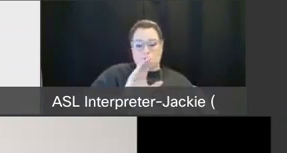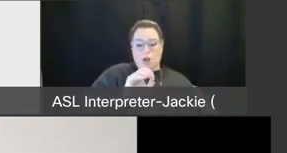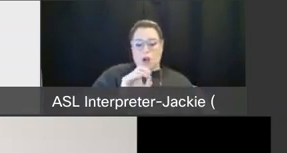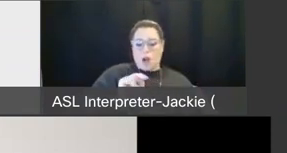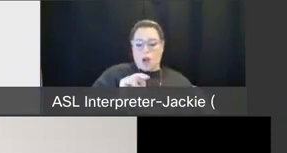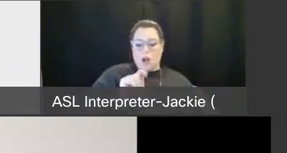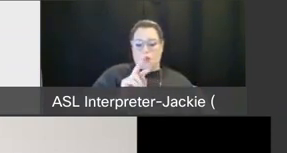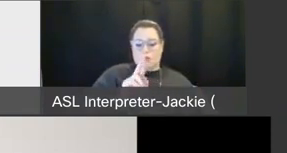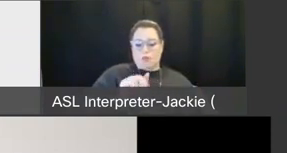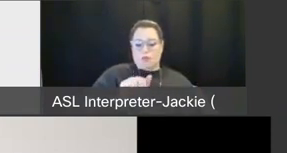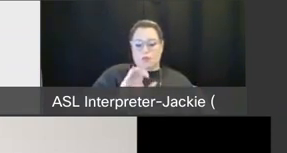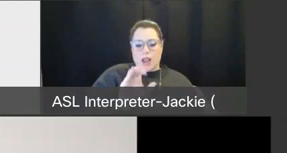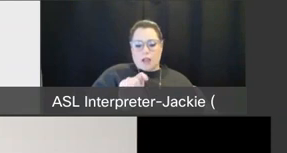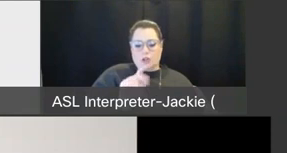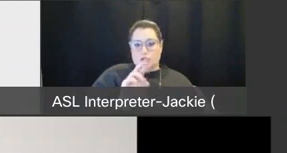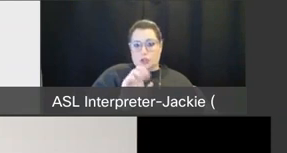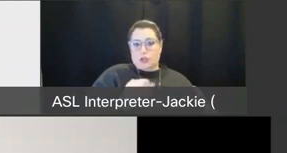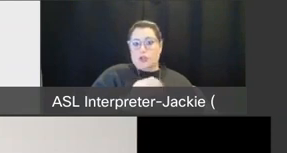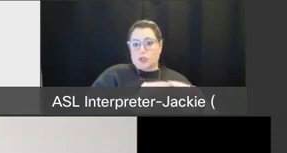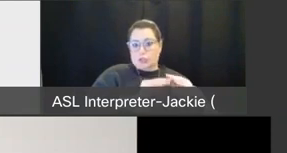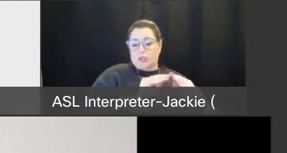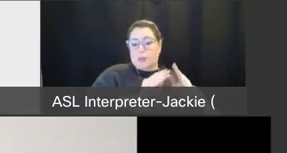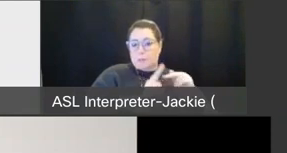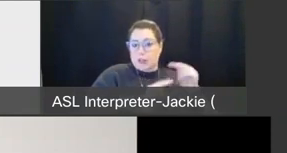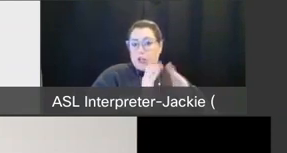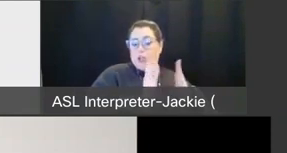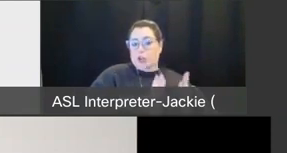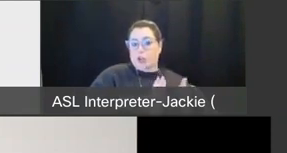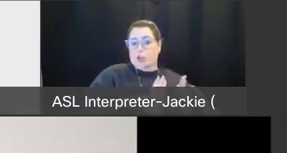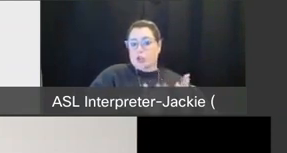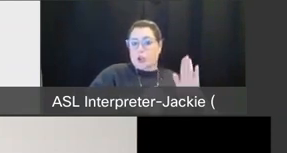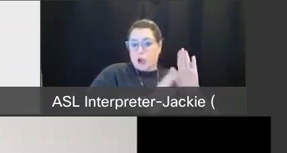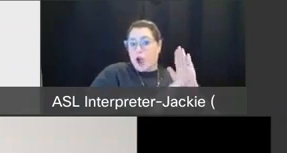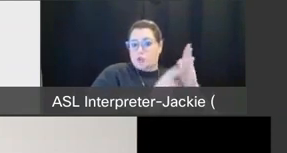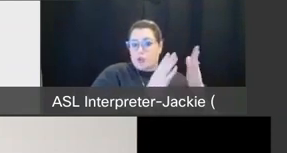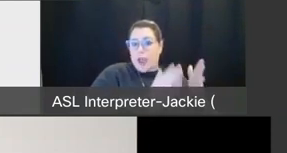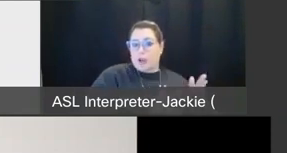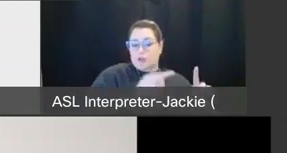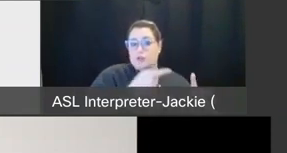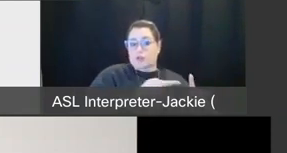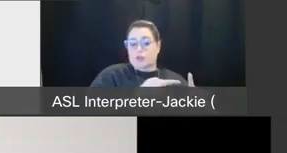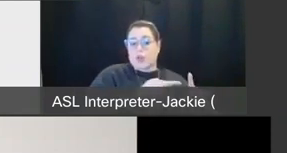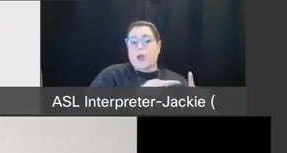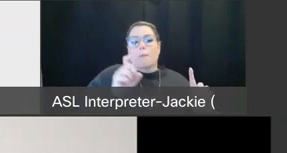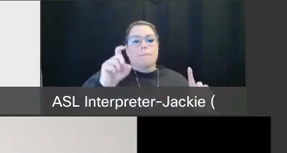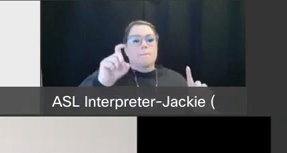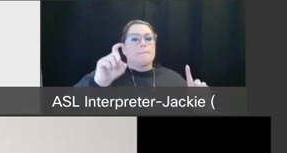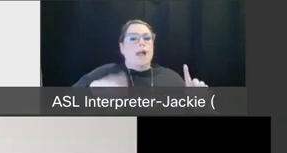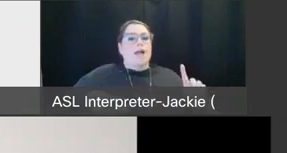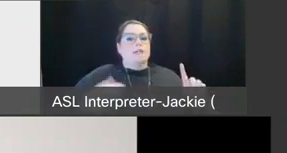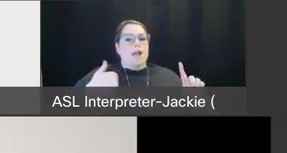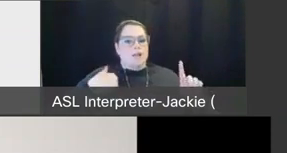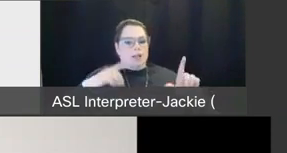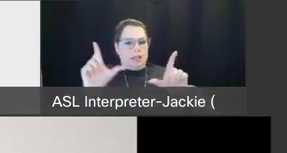Maryland requires home improvement salespersons and contractors to be licensed. The